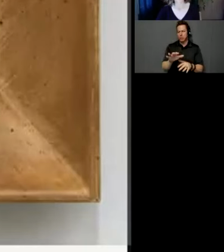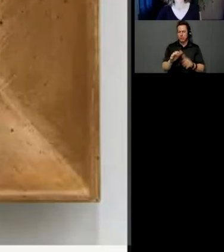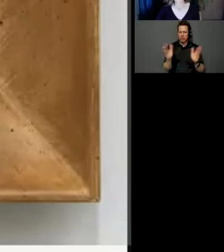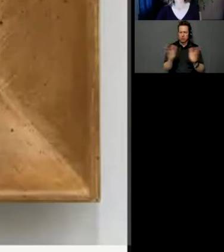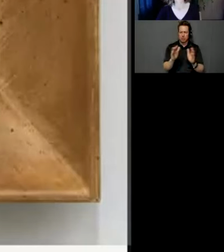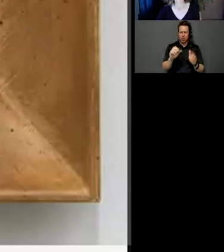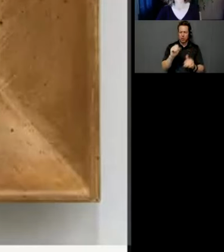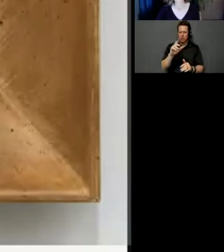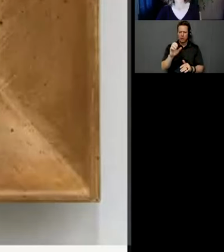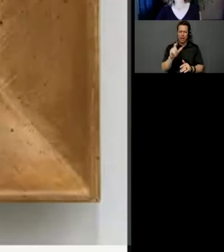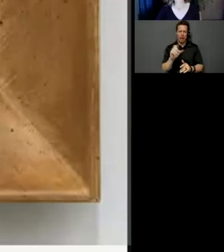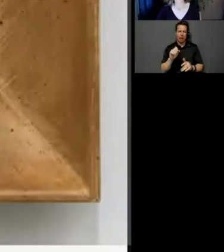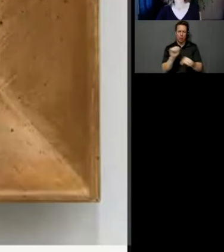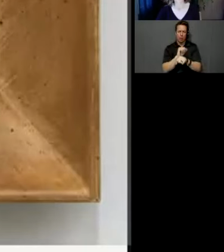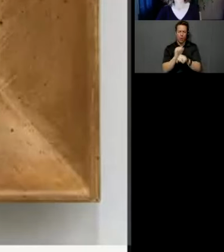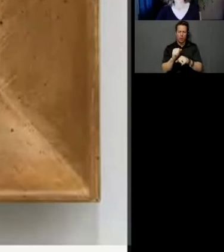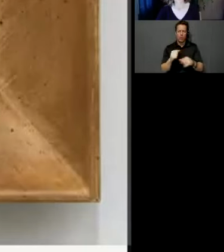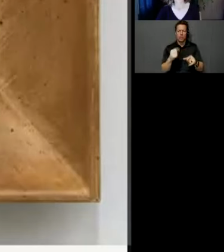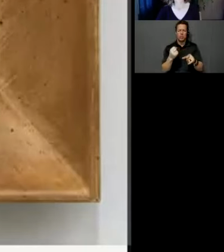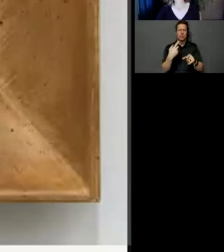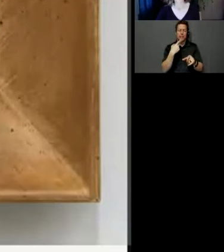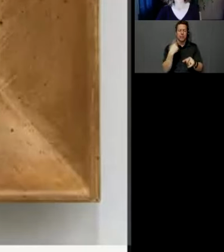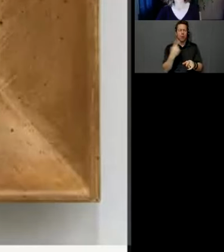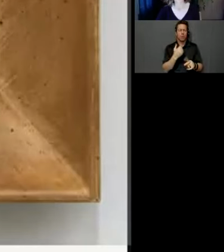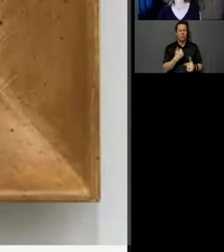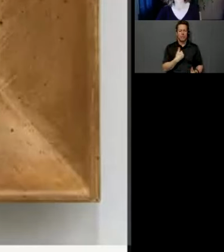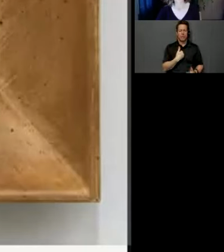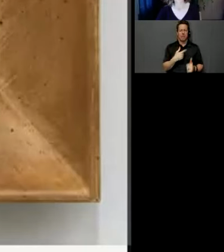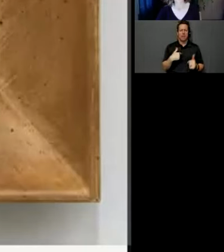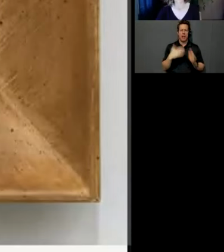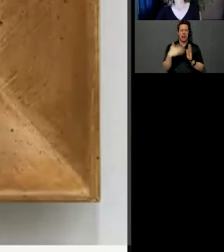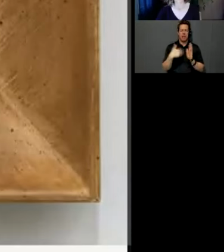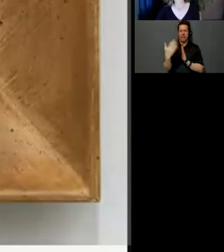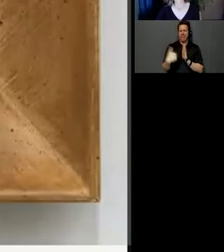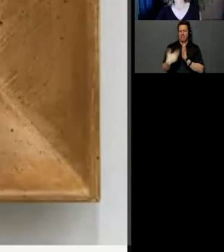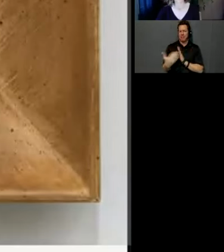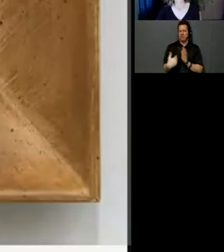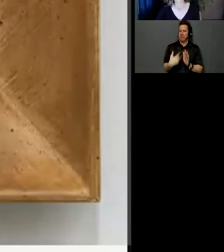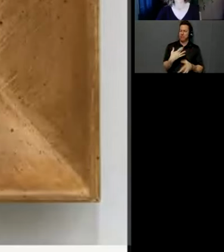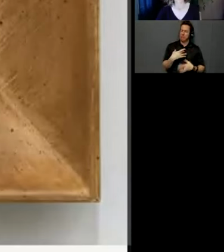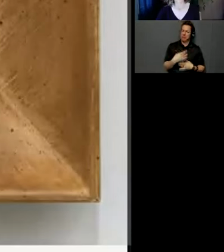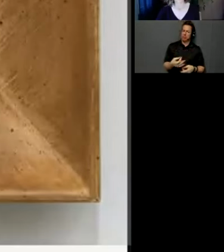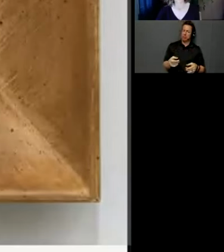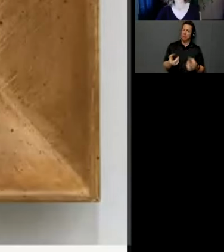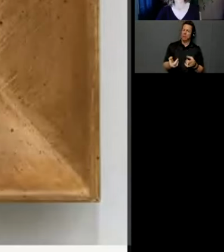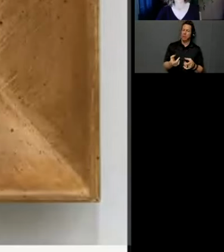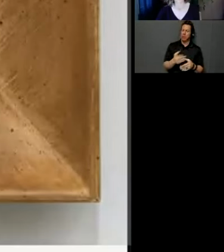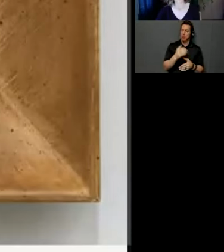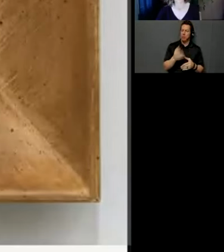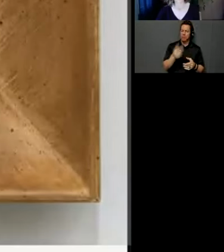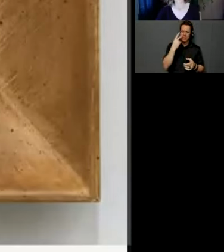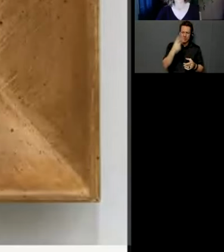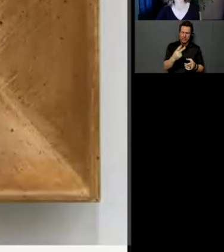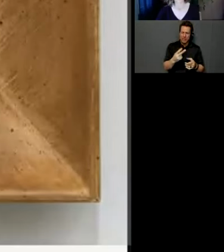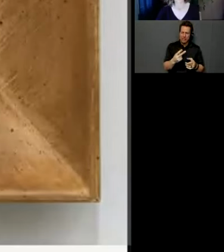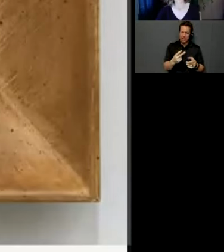small-scaled work. She once said, "It's always myself that I paint." I find this really interesting because you rarely see a figure in